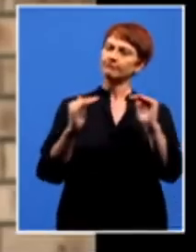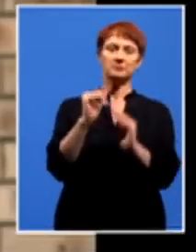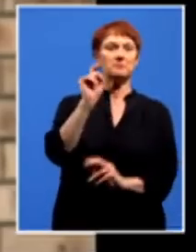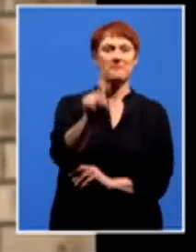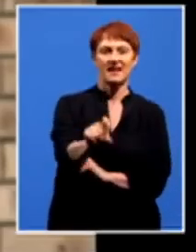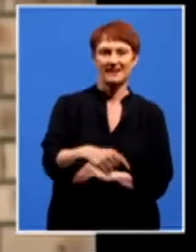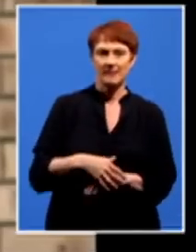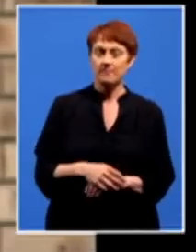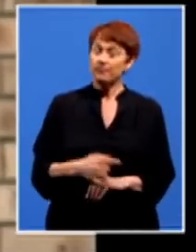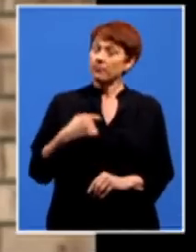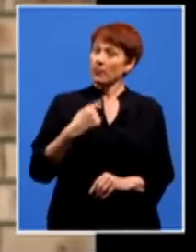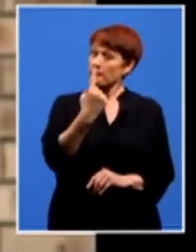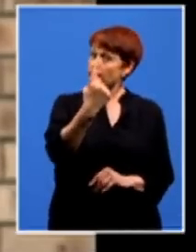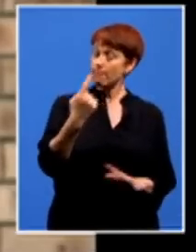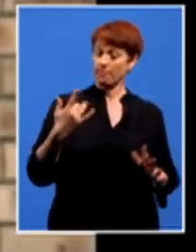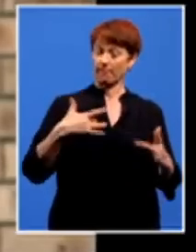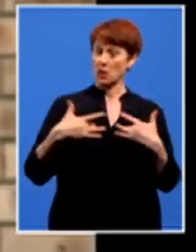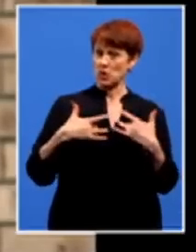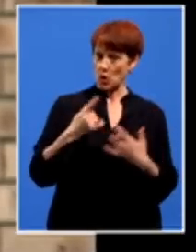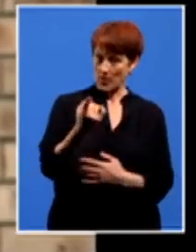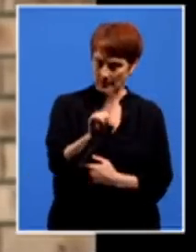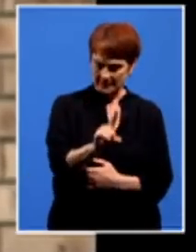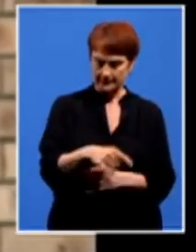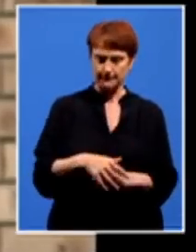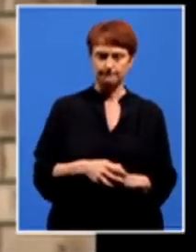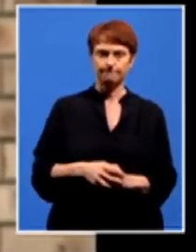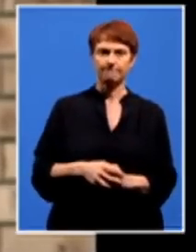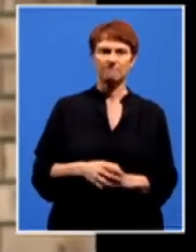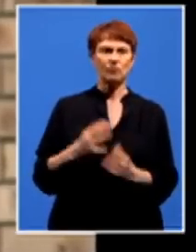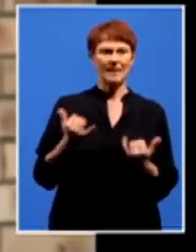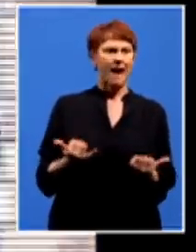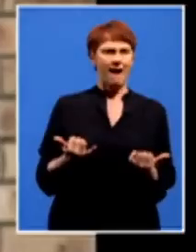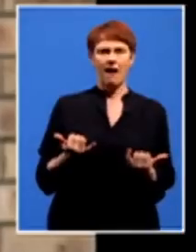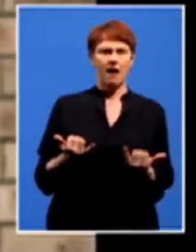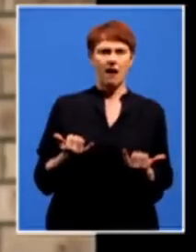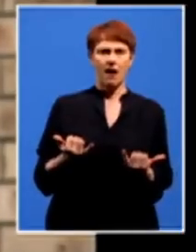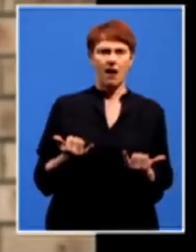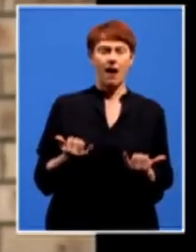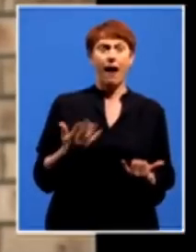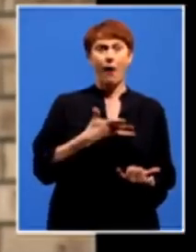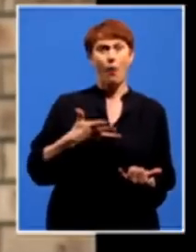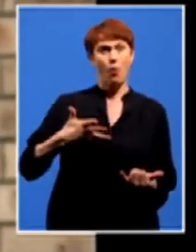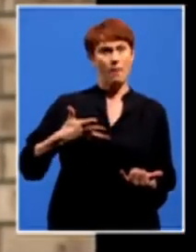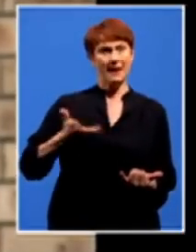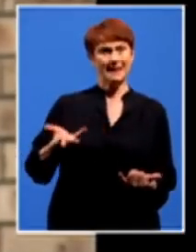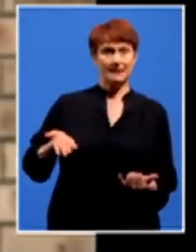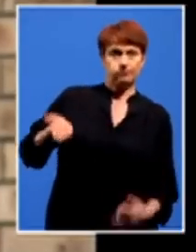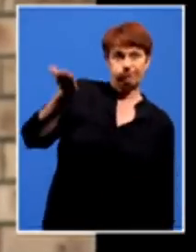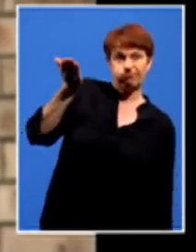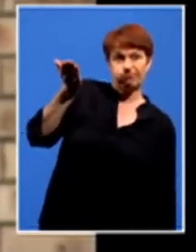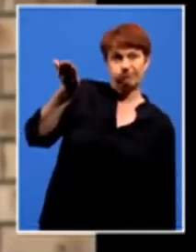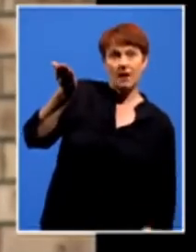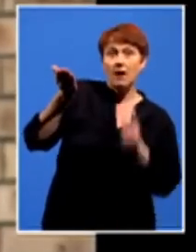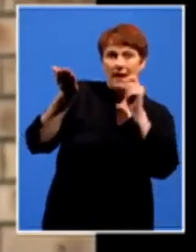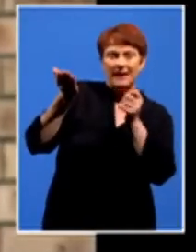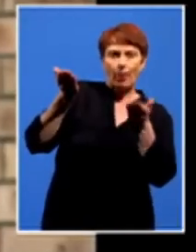that the scale is so tilted towards the other end that we might reach a stage